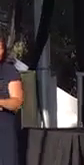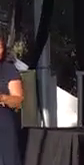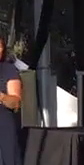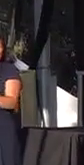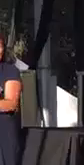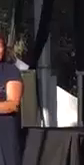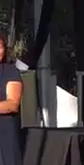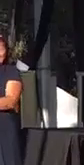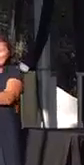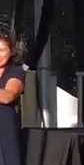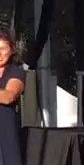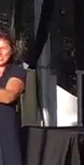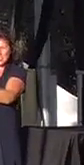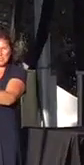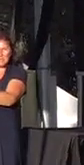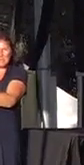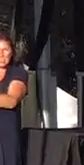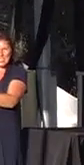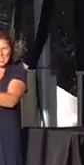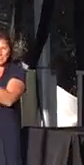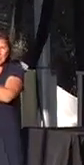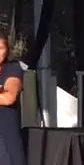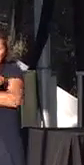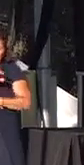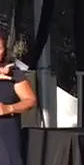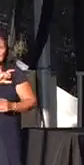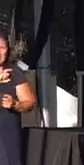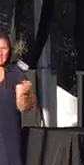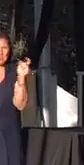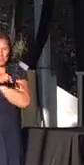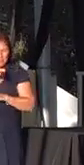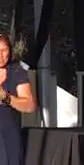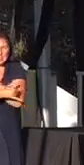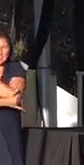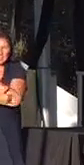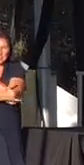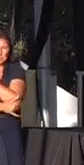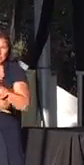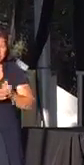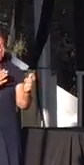gun reform and police reform in this country.